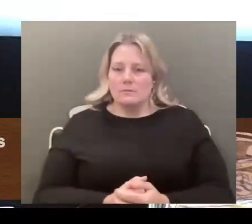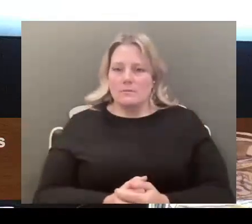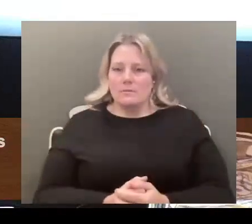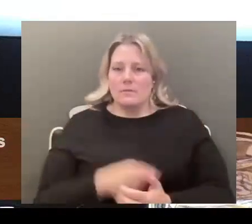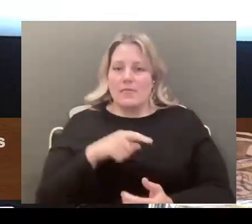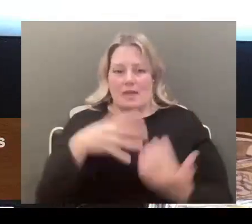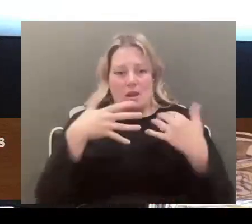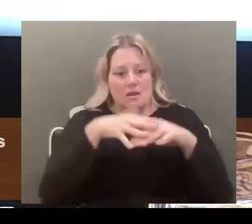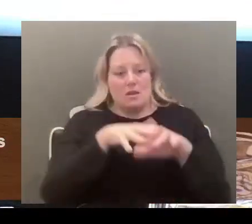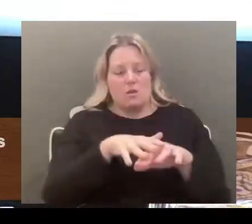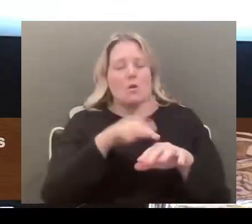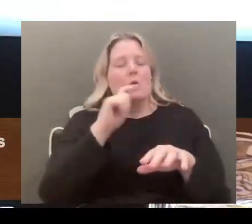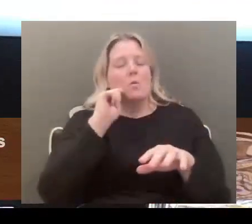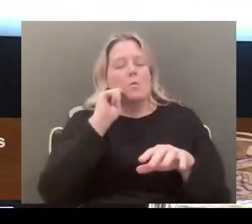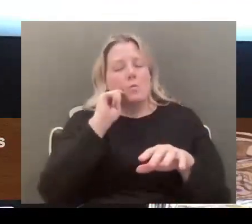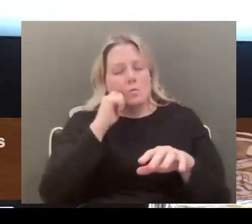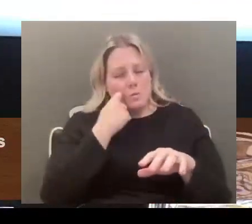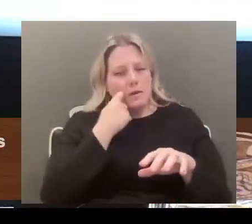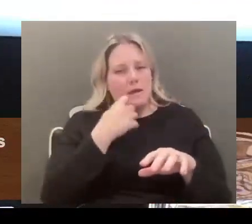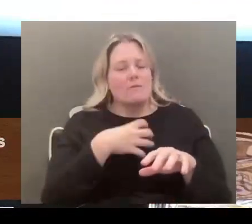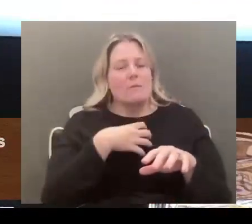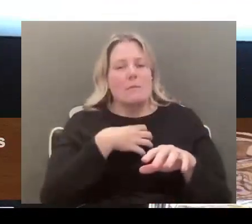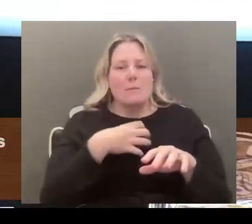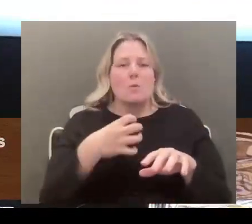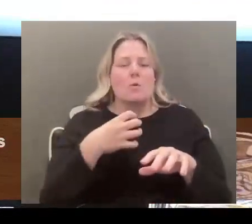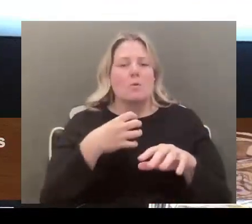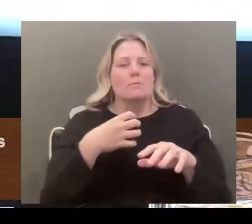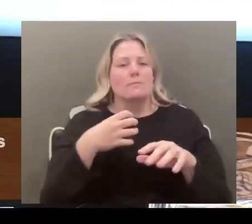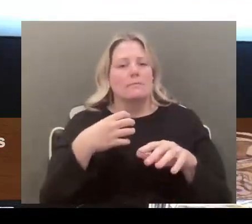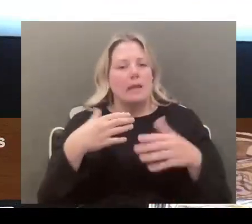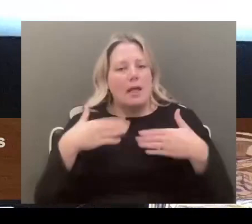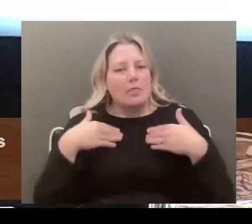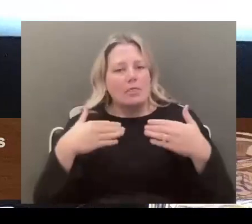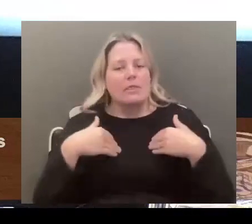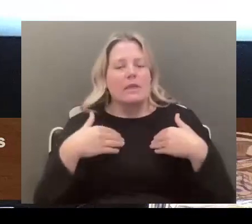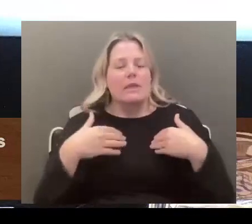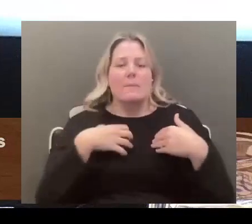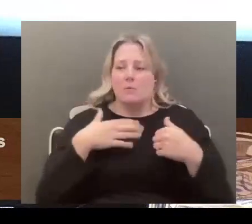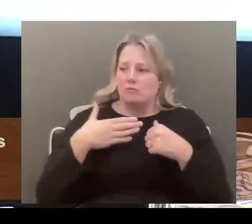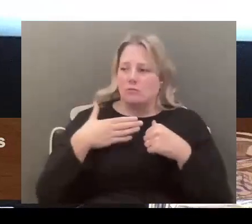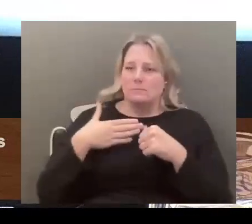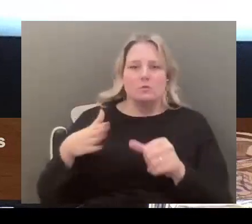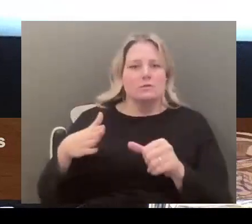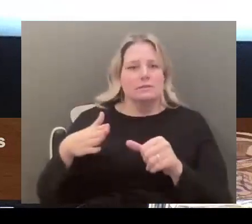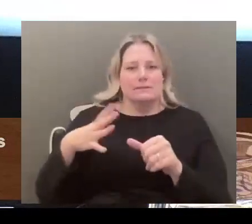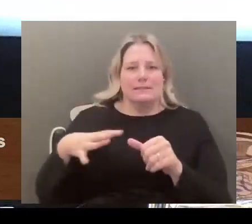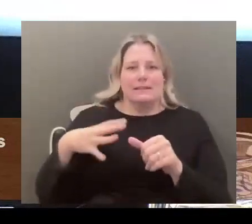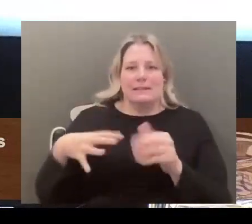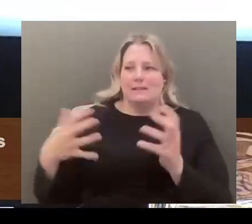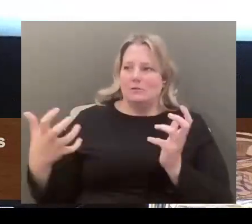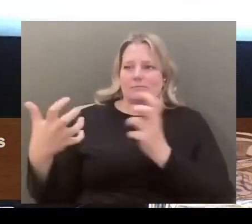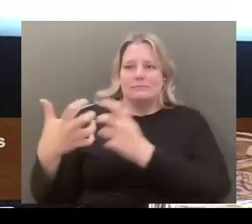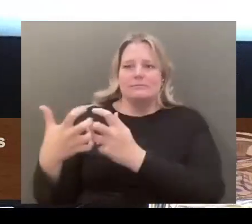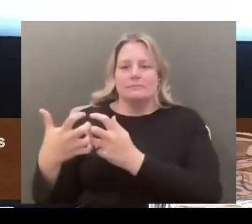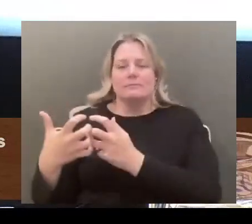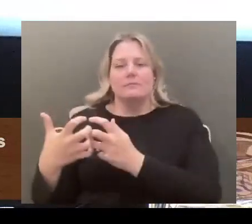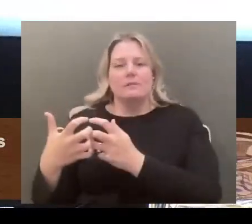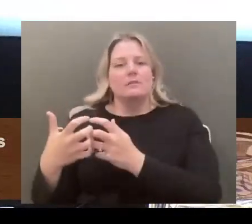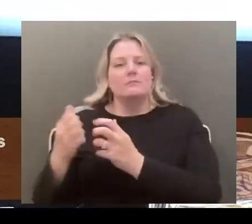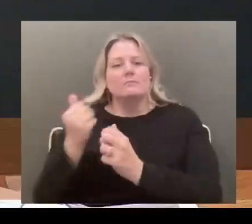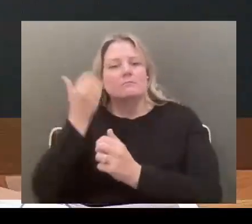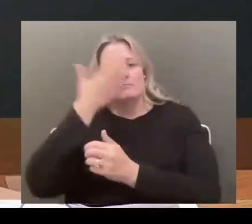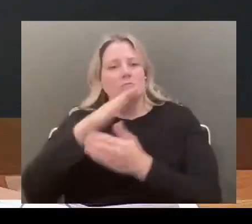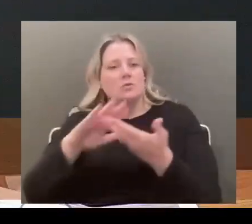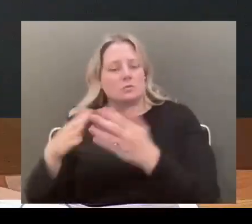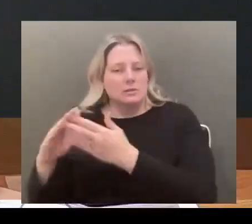know, a much more healthy and responsive approach to the needs of traditional communities. And any